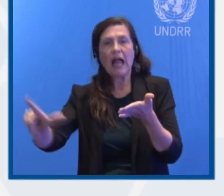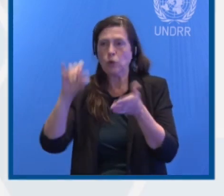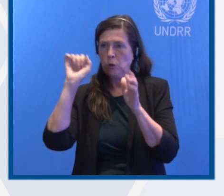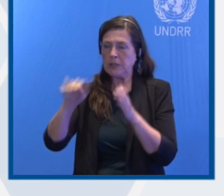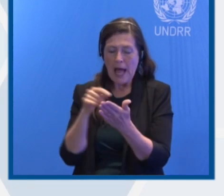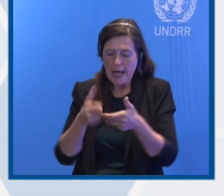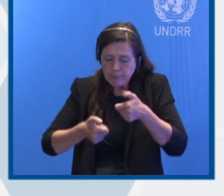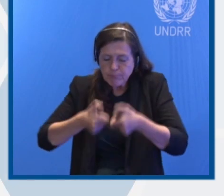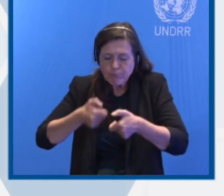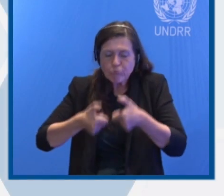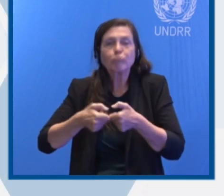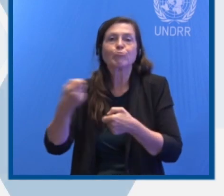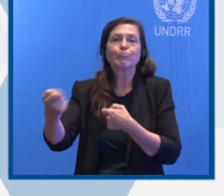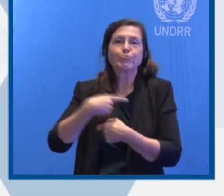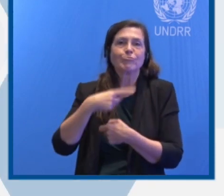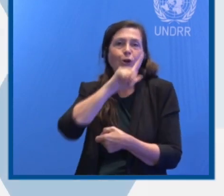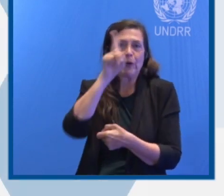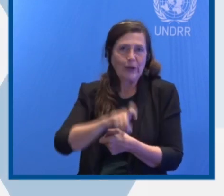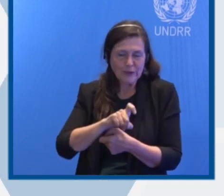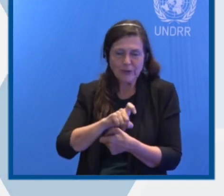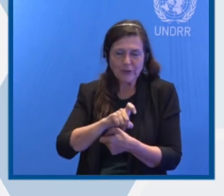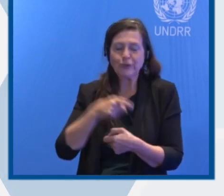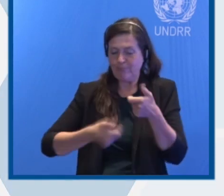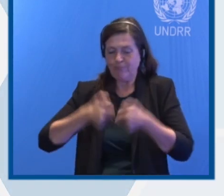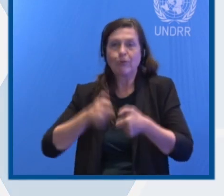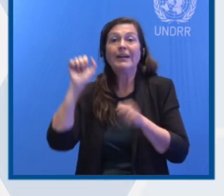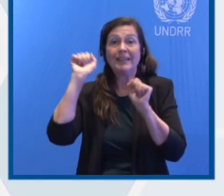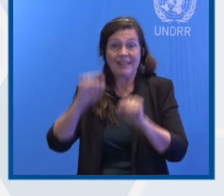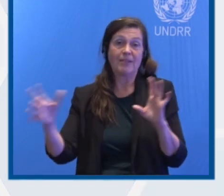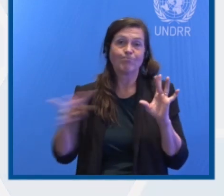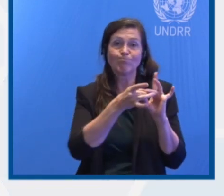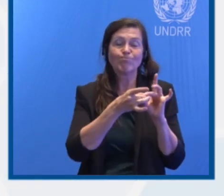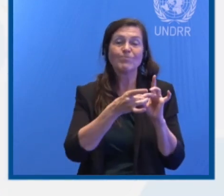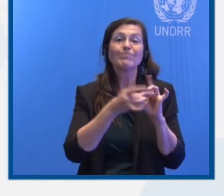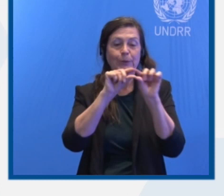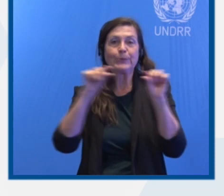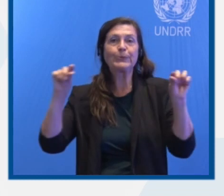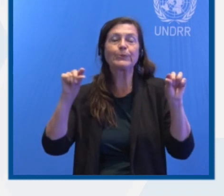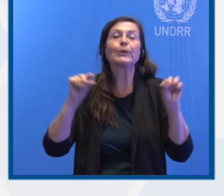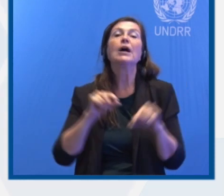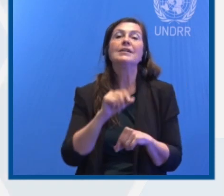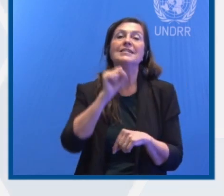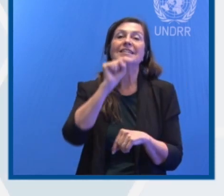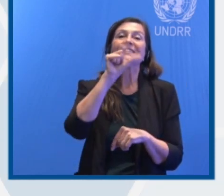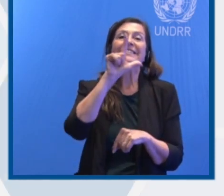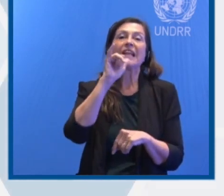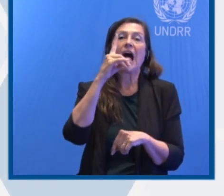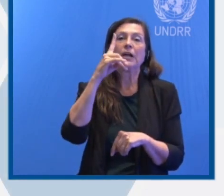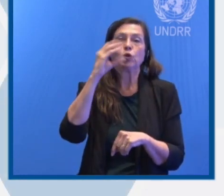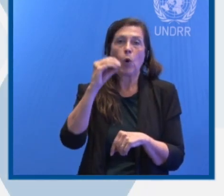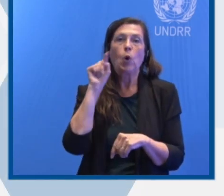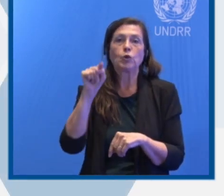In-room participants you can connect on slido.com using your mobile phones and insert the code that is